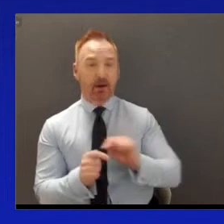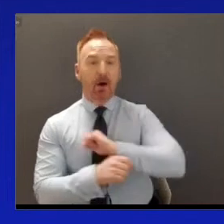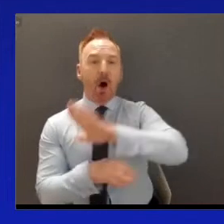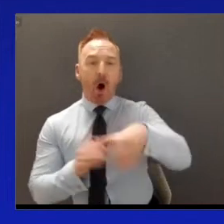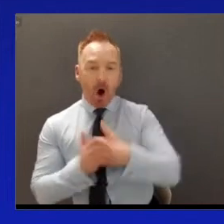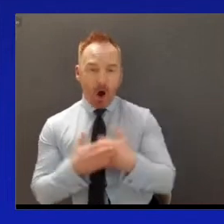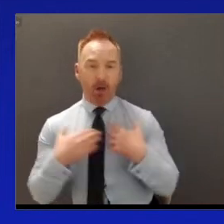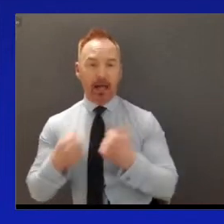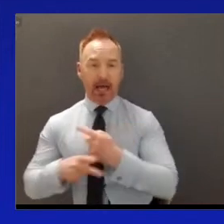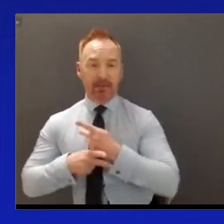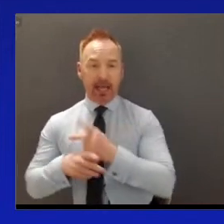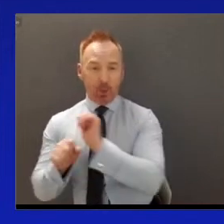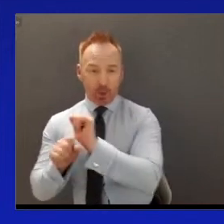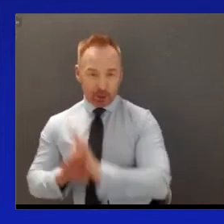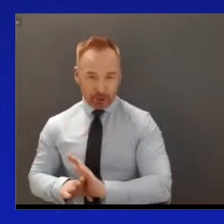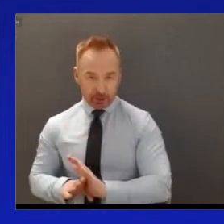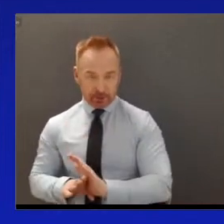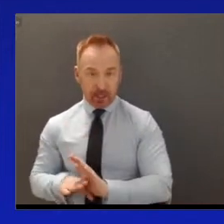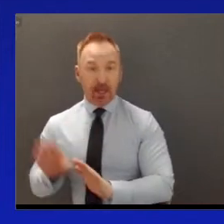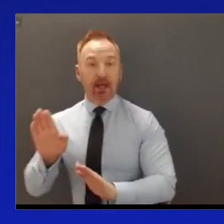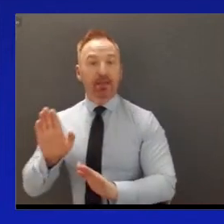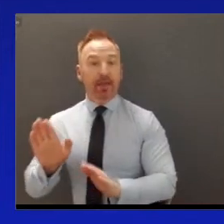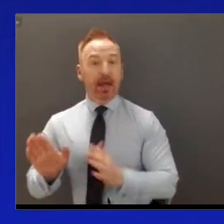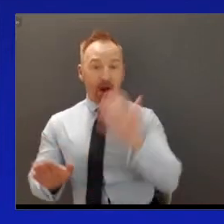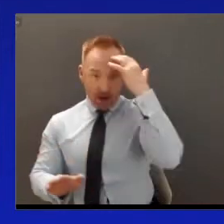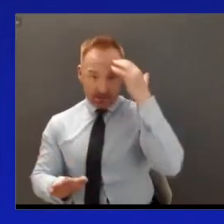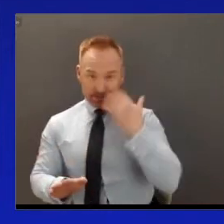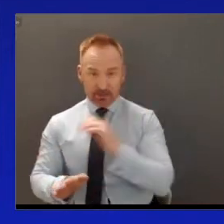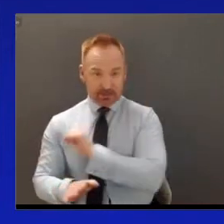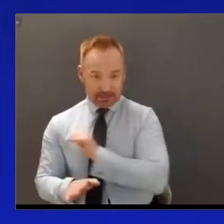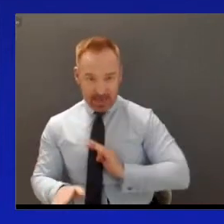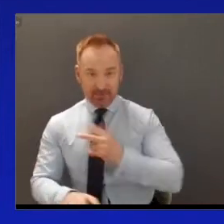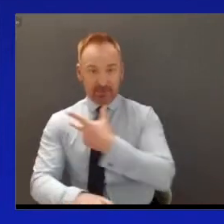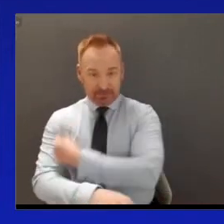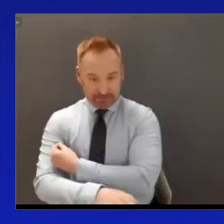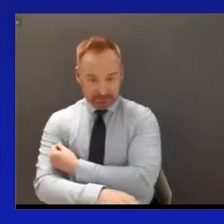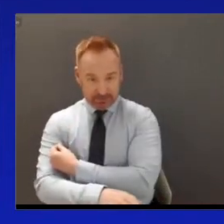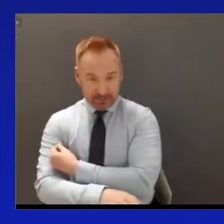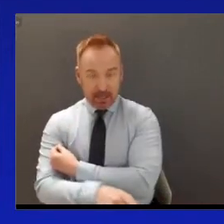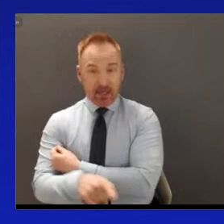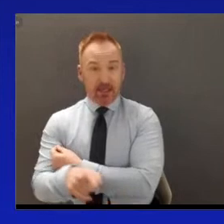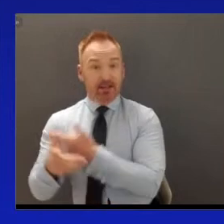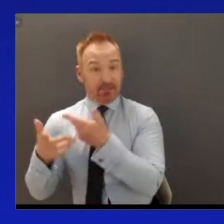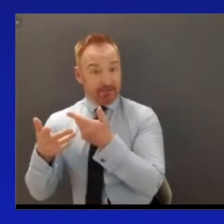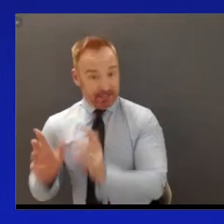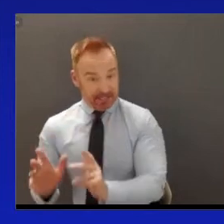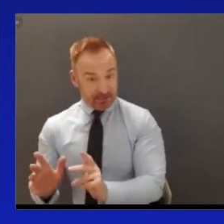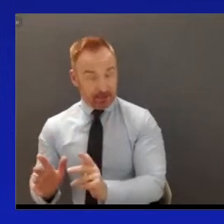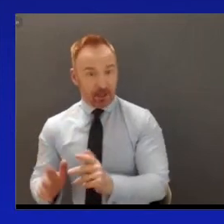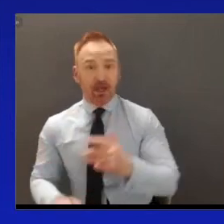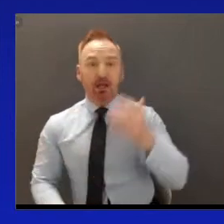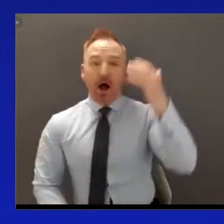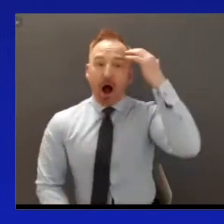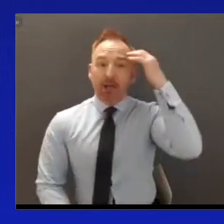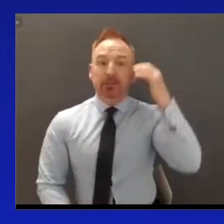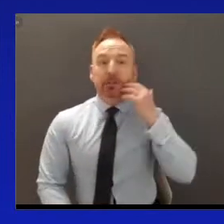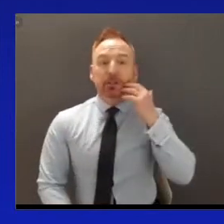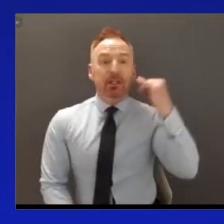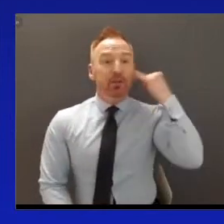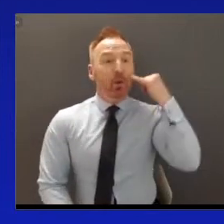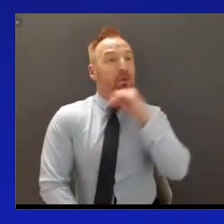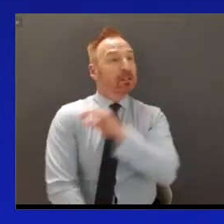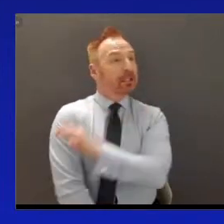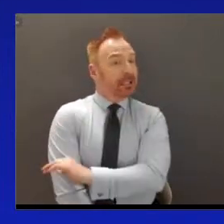to vaccinate all their staff. Then they'll become available. Those hospitals that don't have